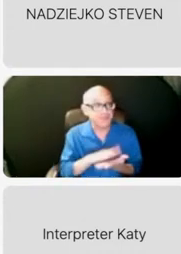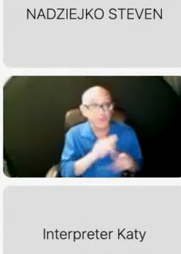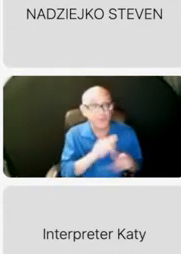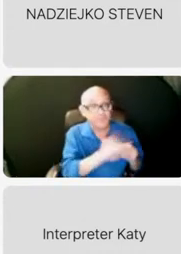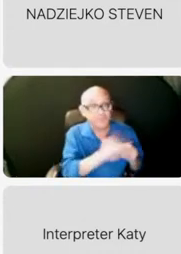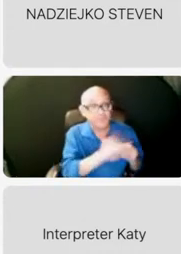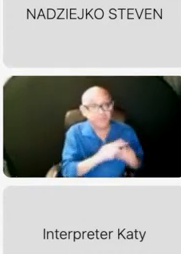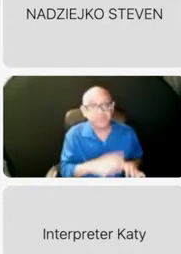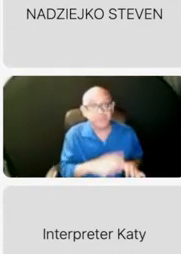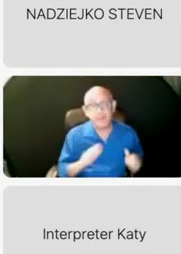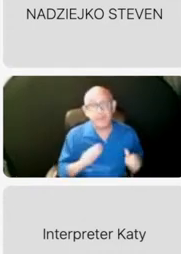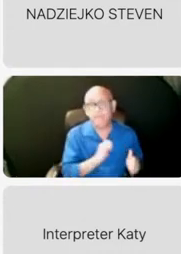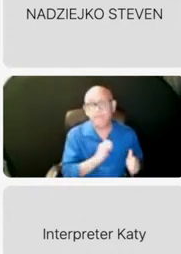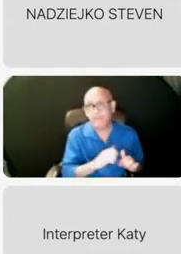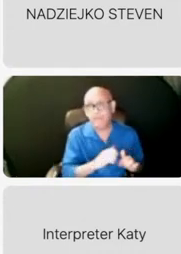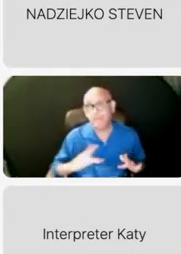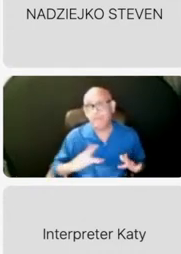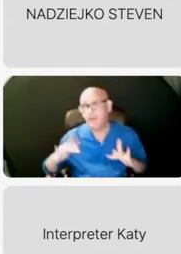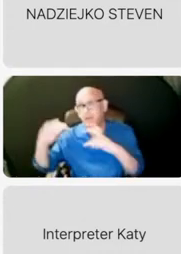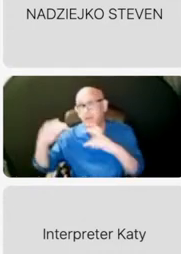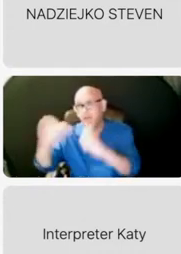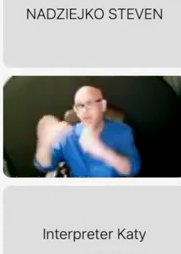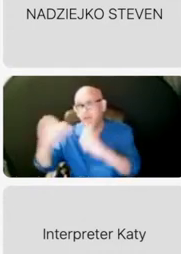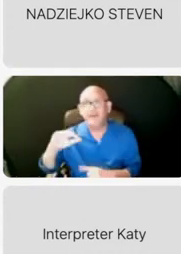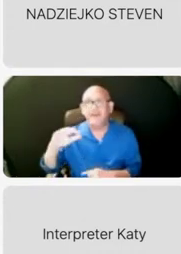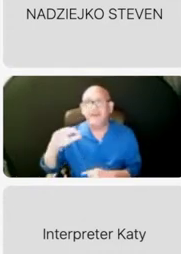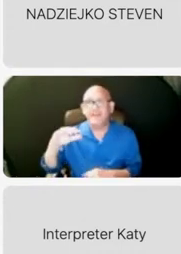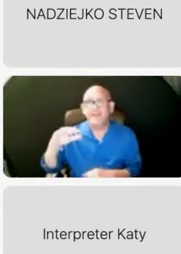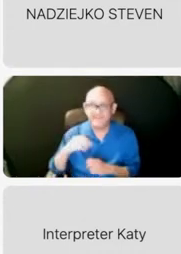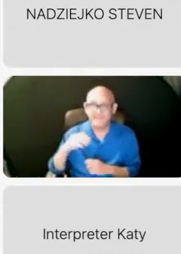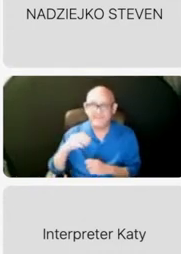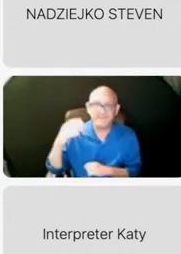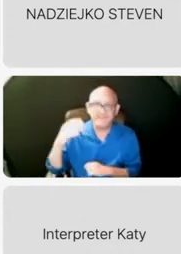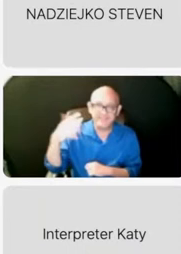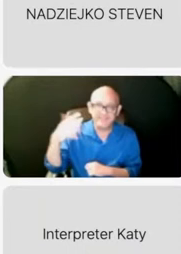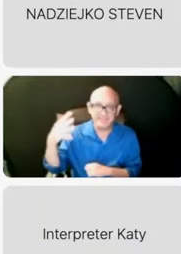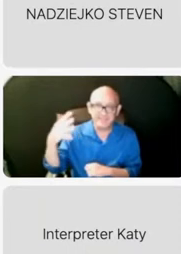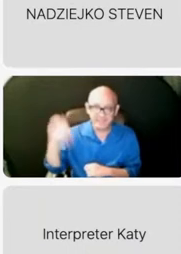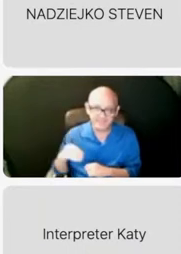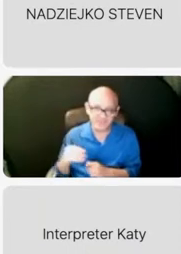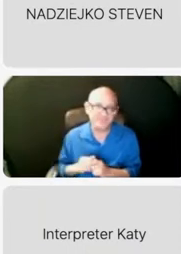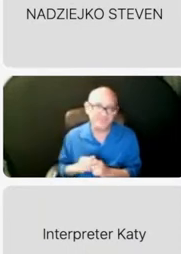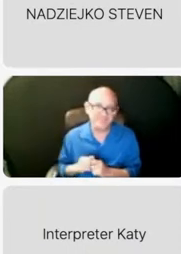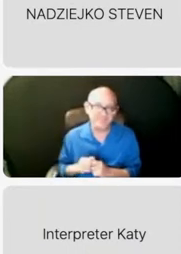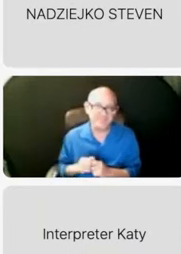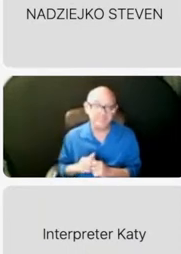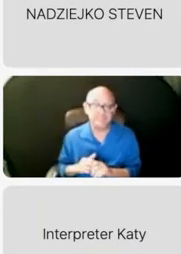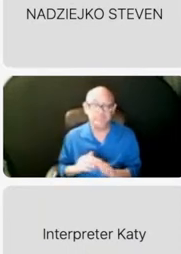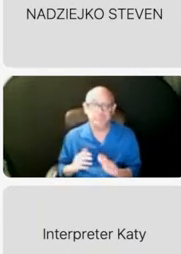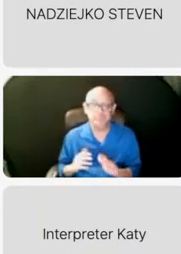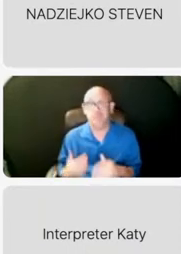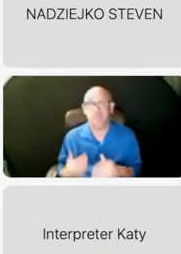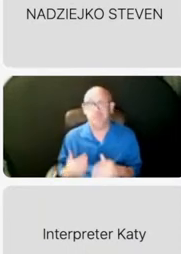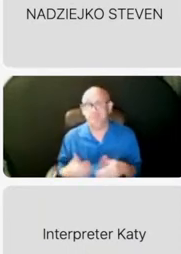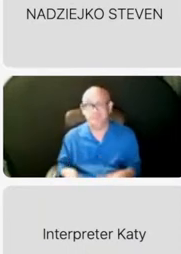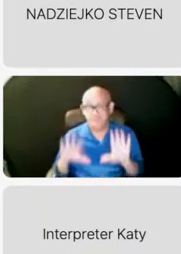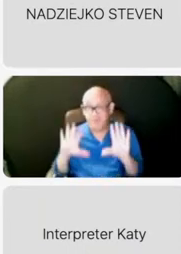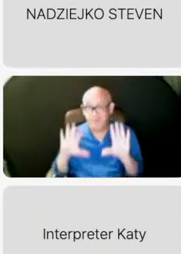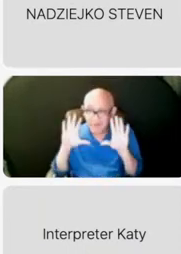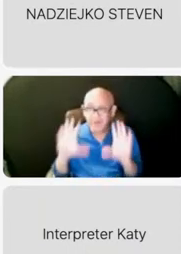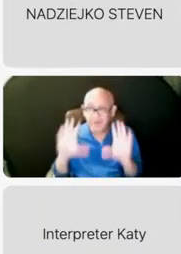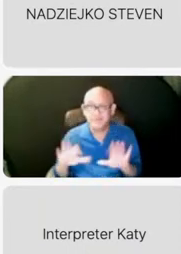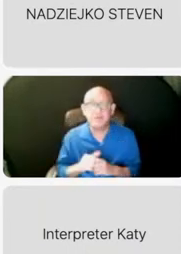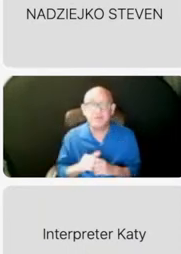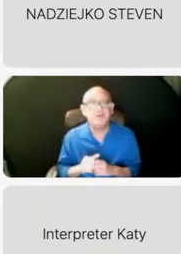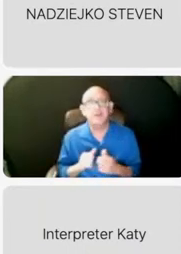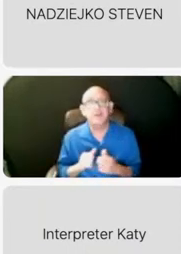this that is tremendous and while you're uh the other team we had